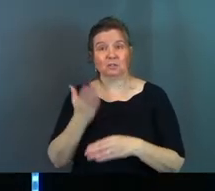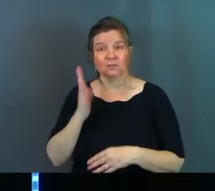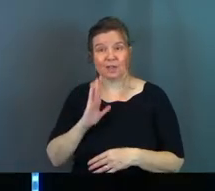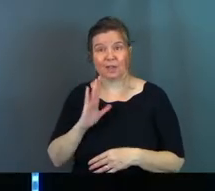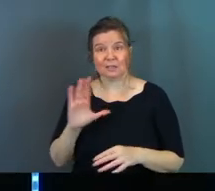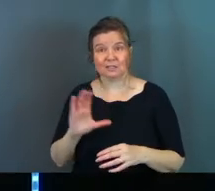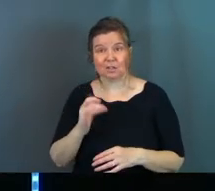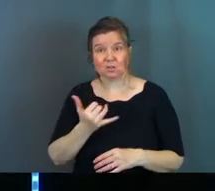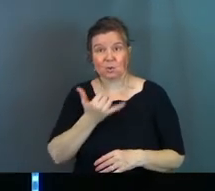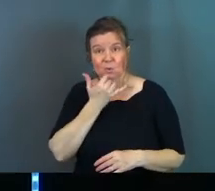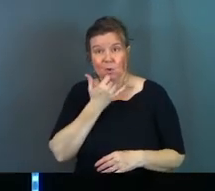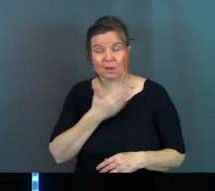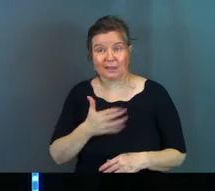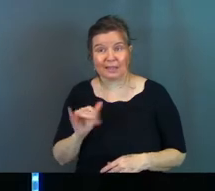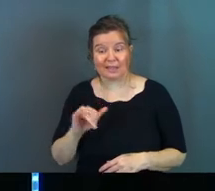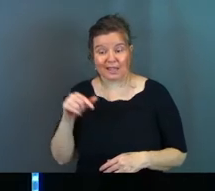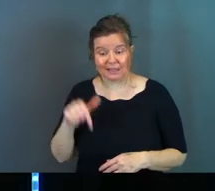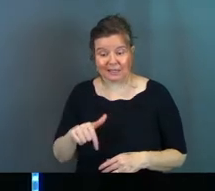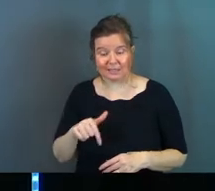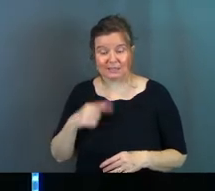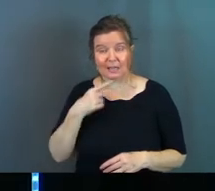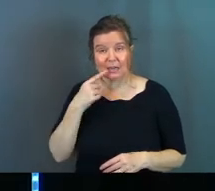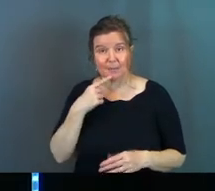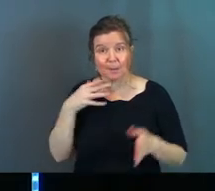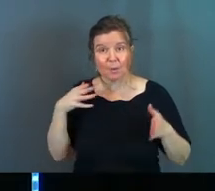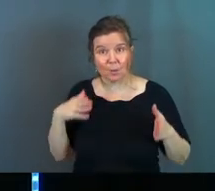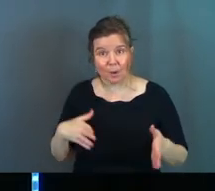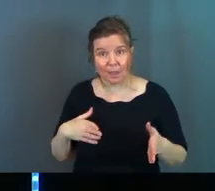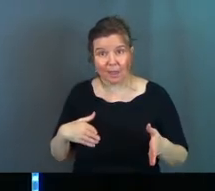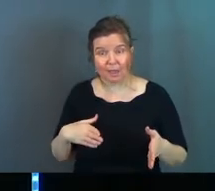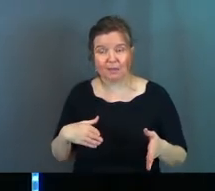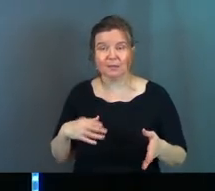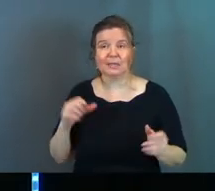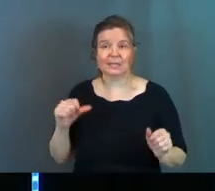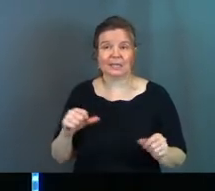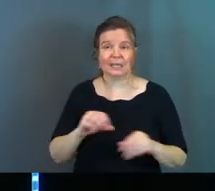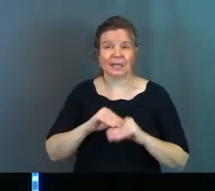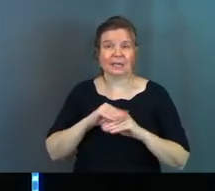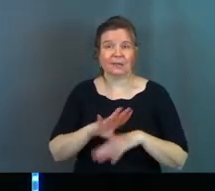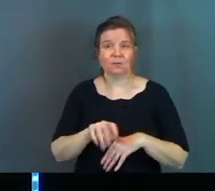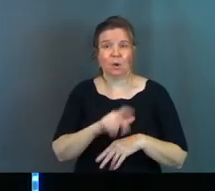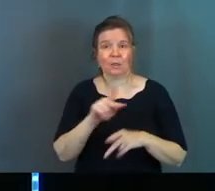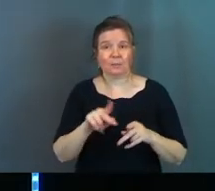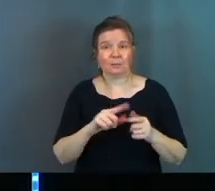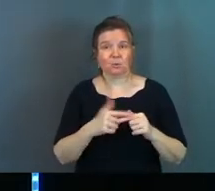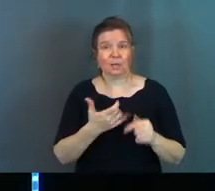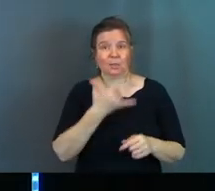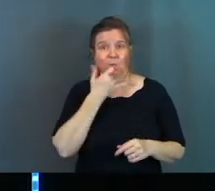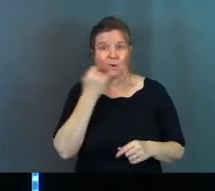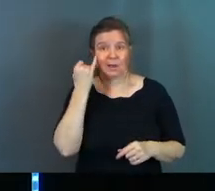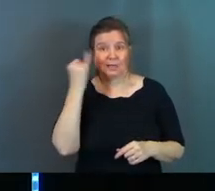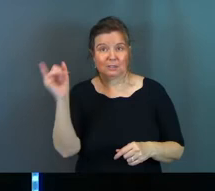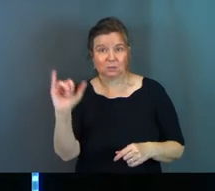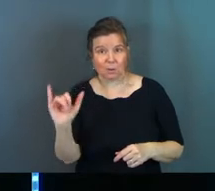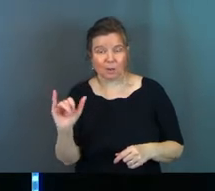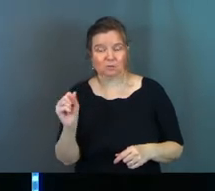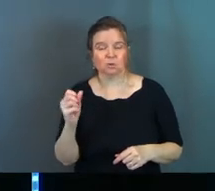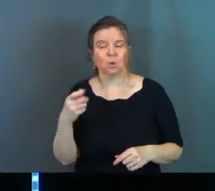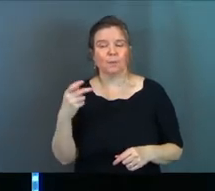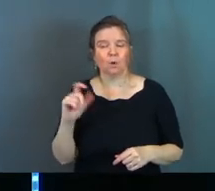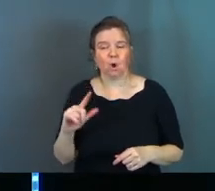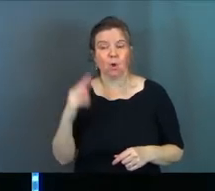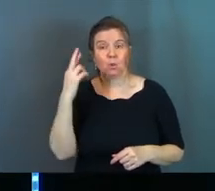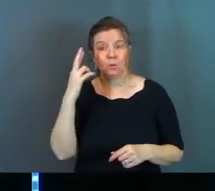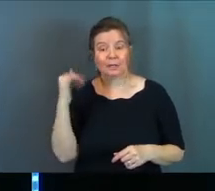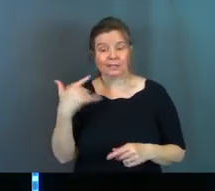God does the wrong thing like this in a public way, it can influence other people to get the wrong idea as well. And so